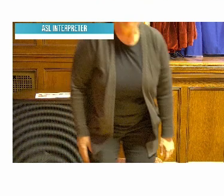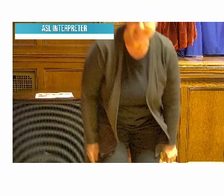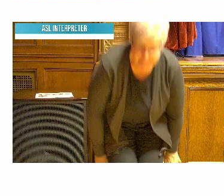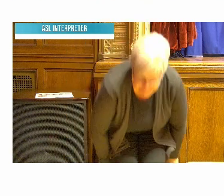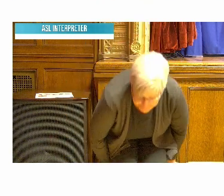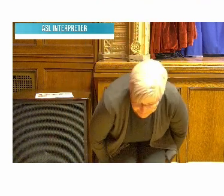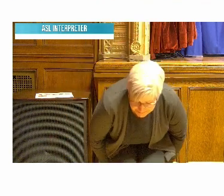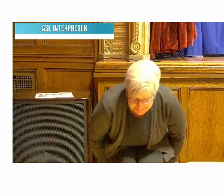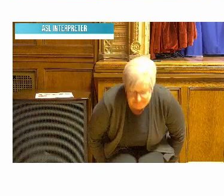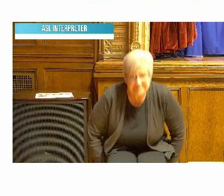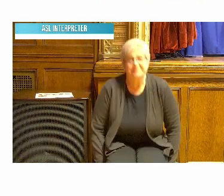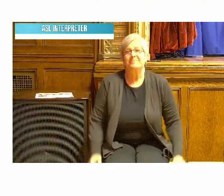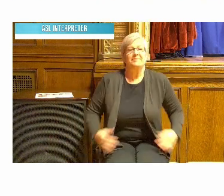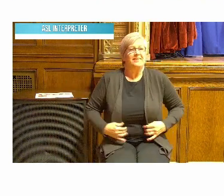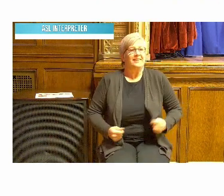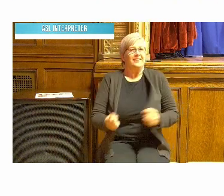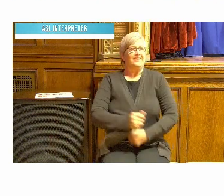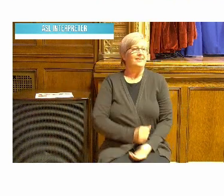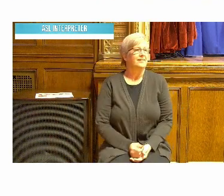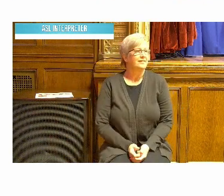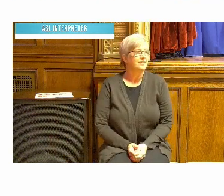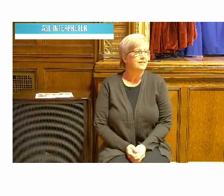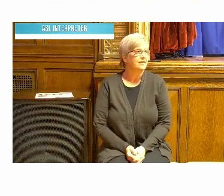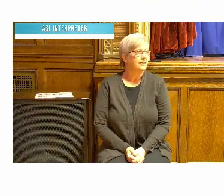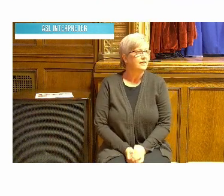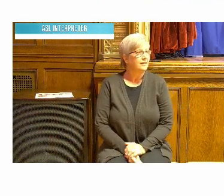for So we have 16 minutes.